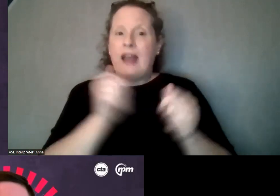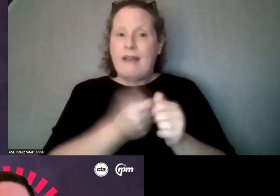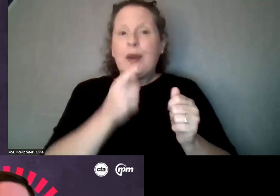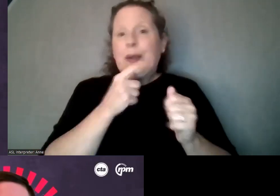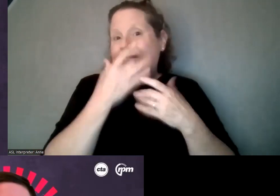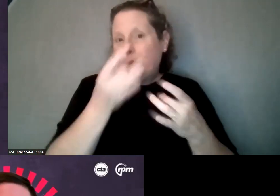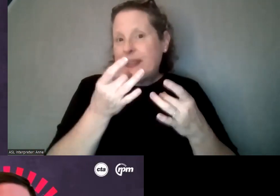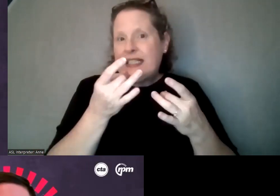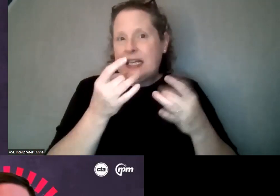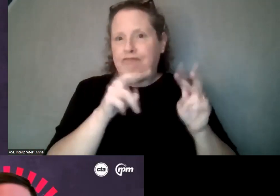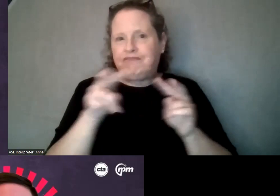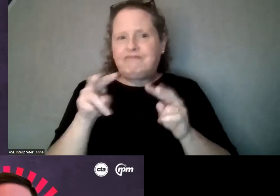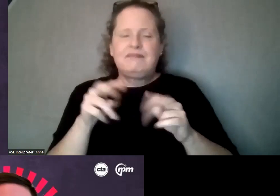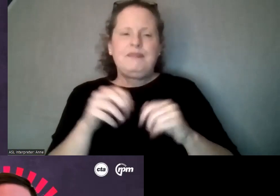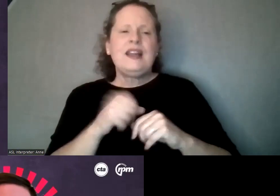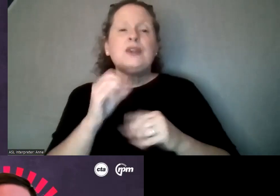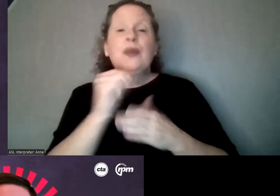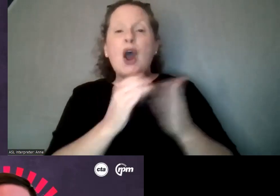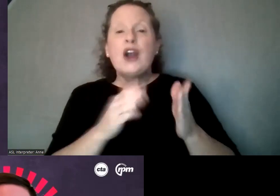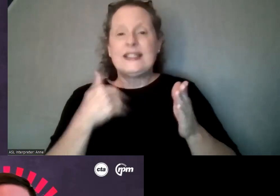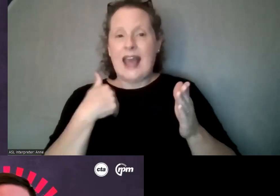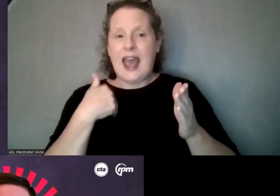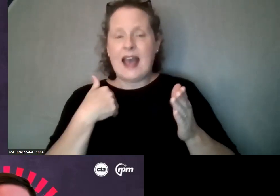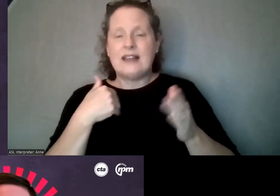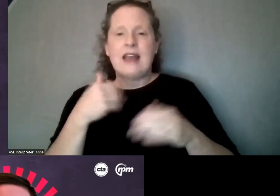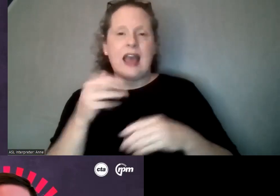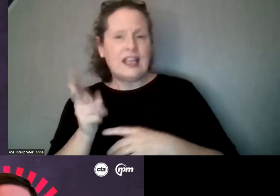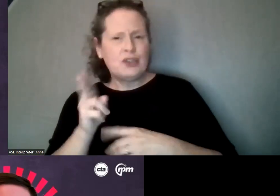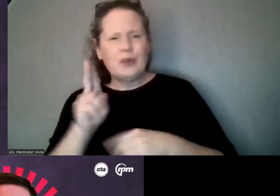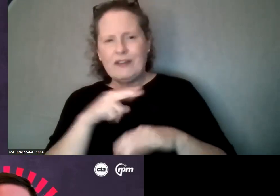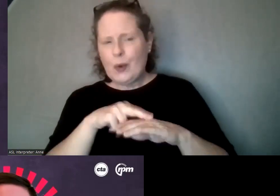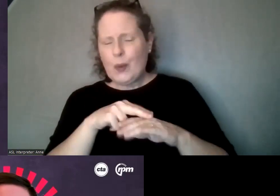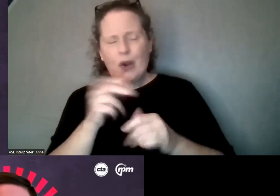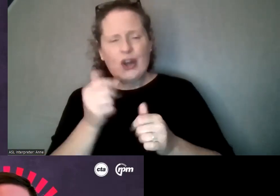then but it's every artist has a like a back history, and then of course everything